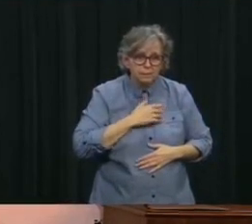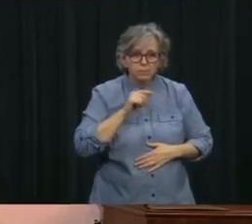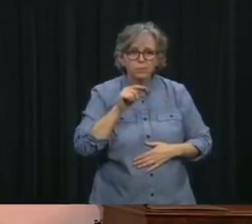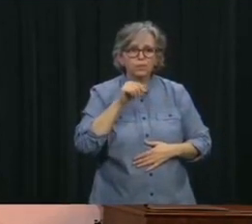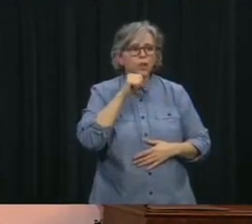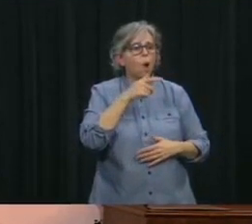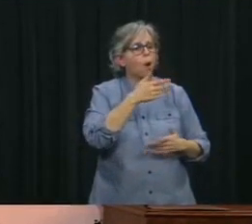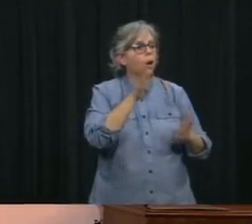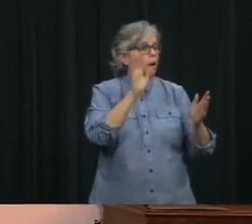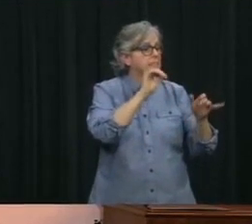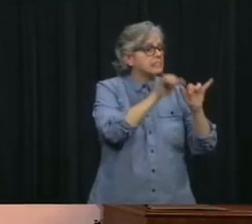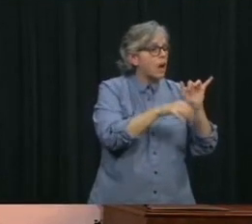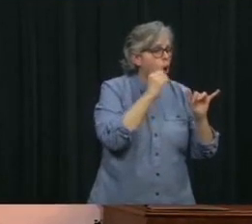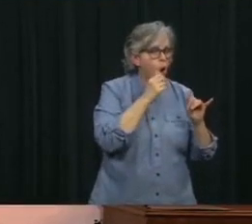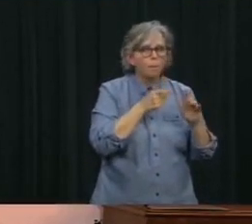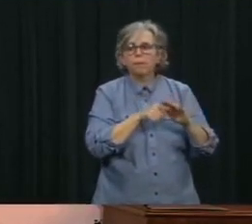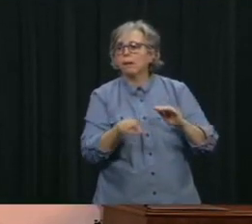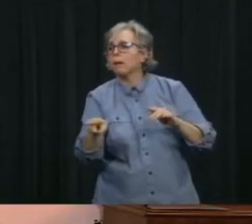workplace.